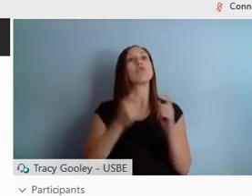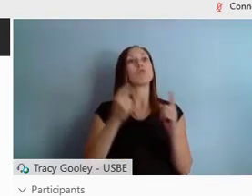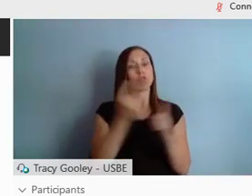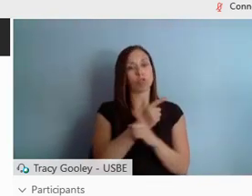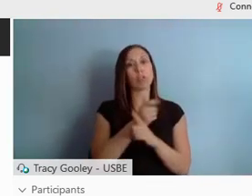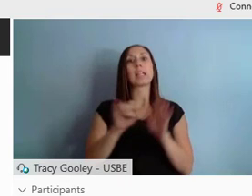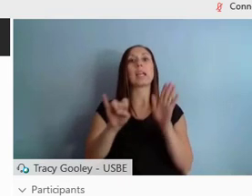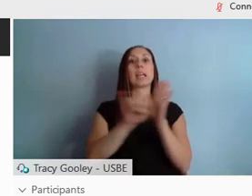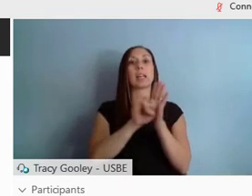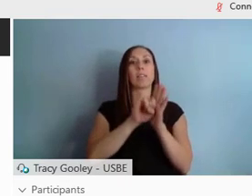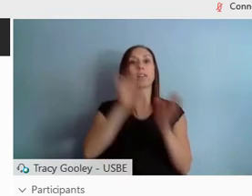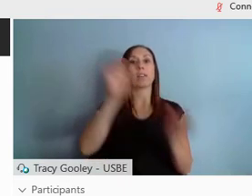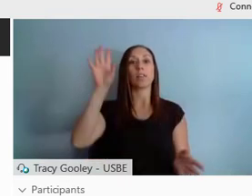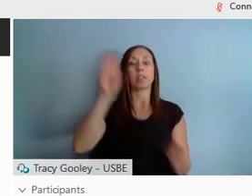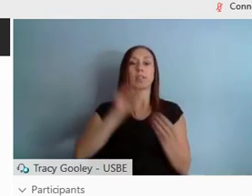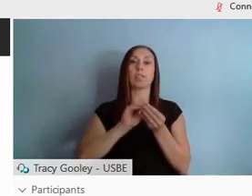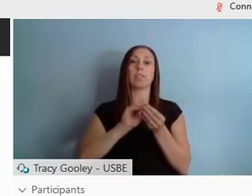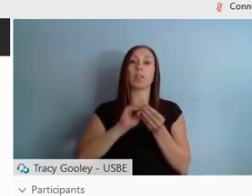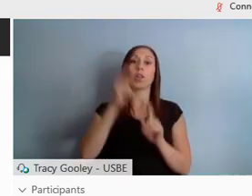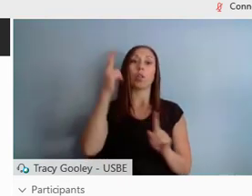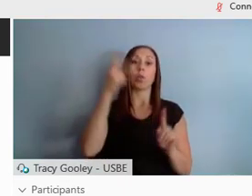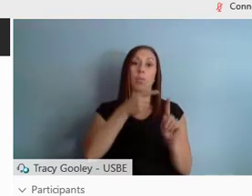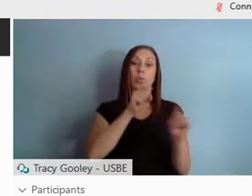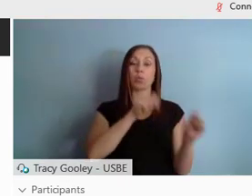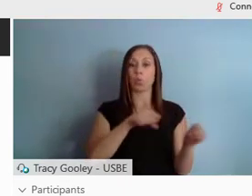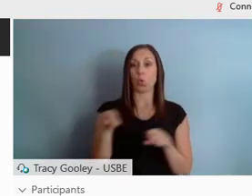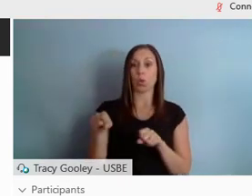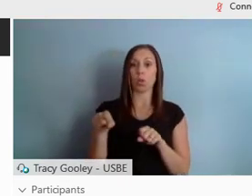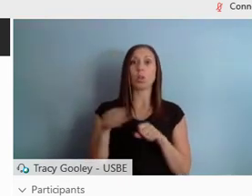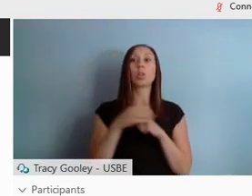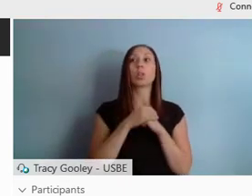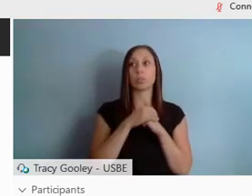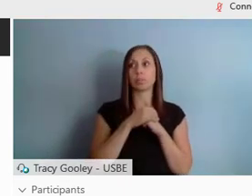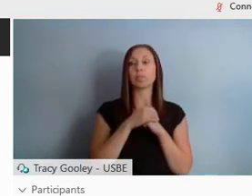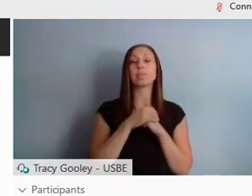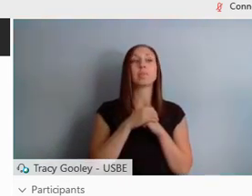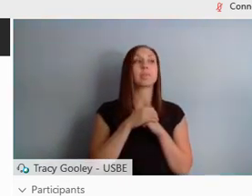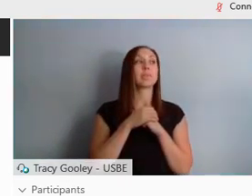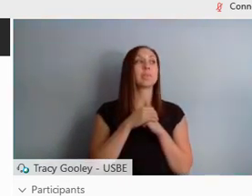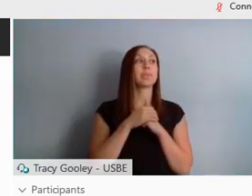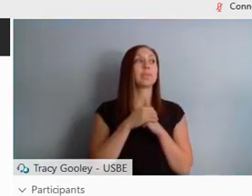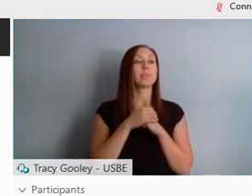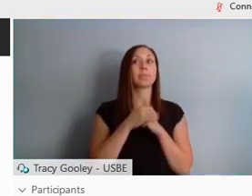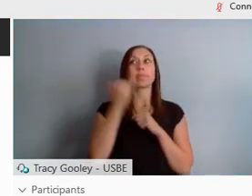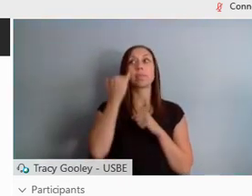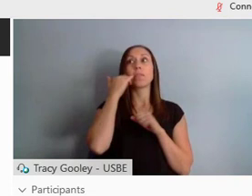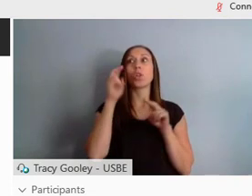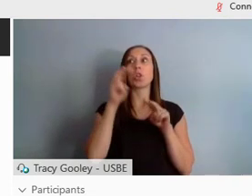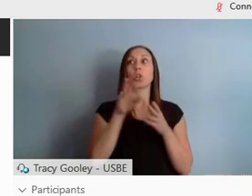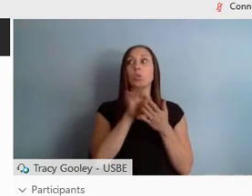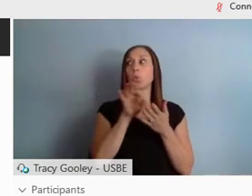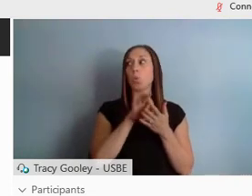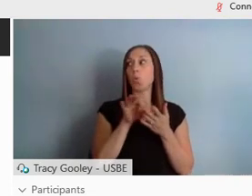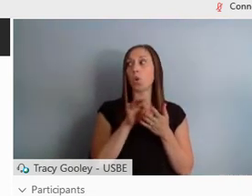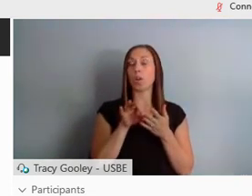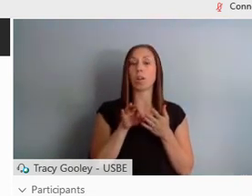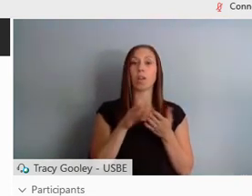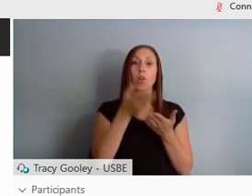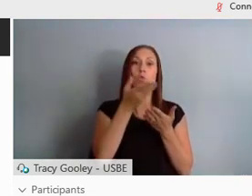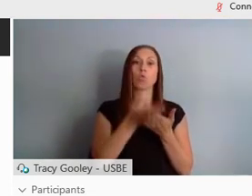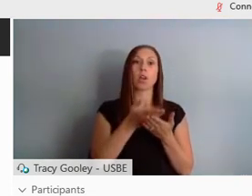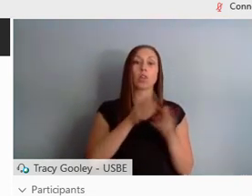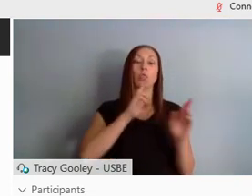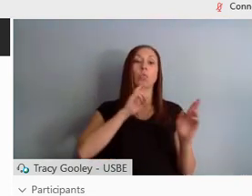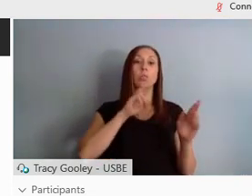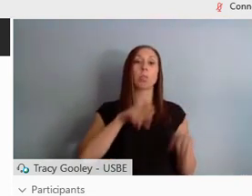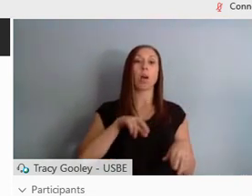shape, which gives us 3 points total on this one. And if you look at the scoring, the sample of record of response for